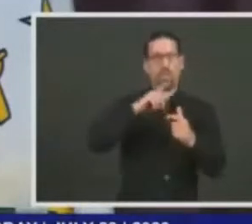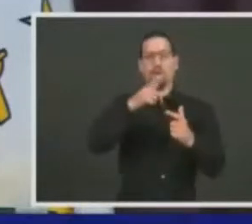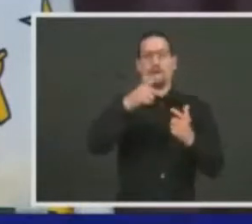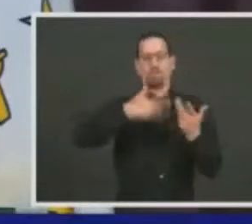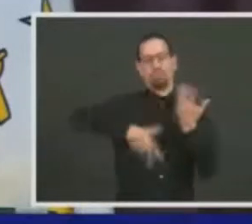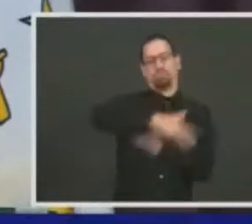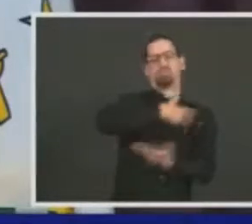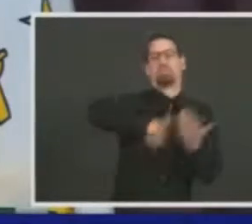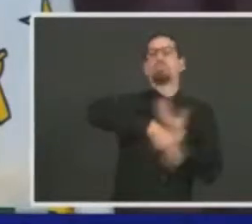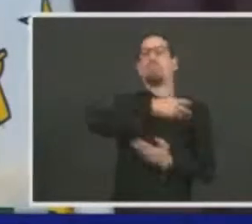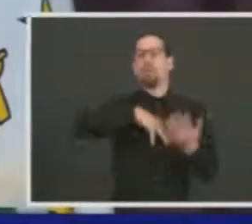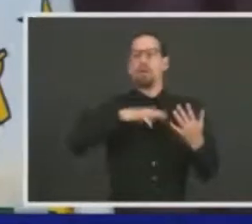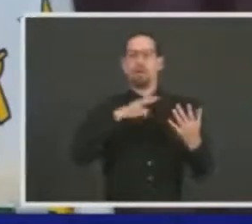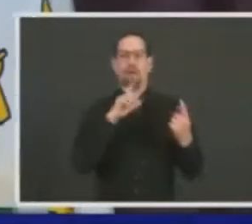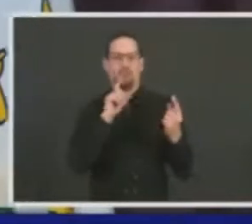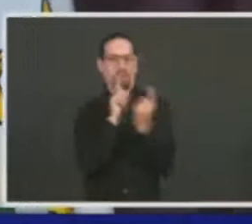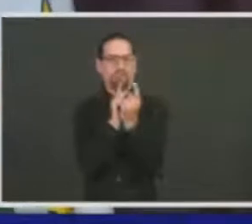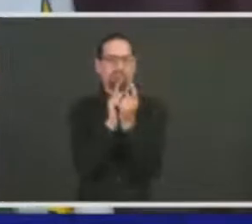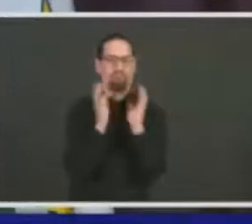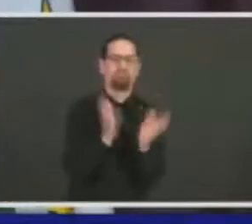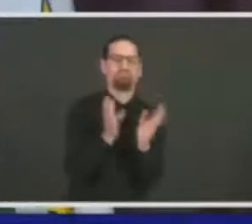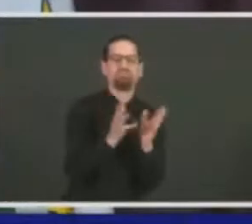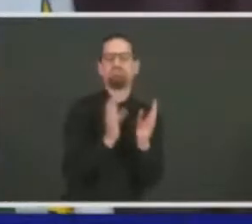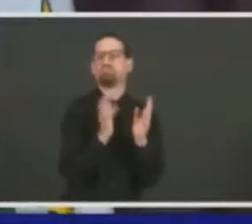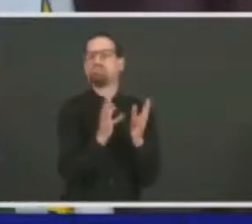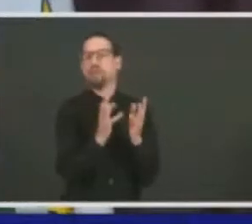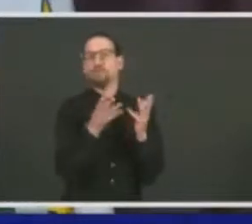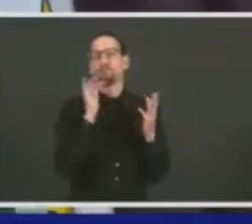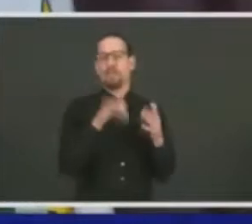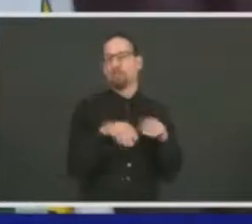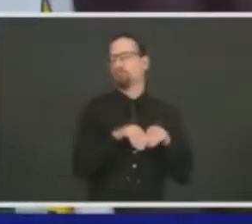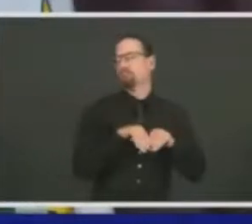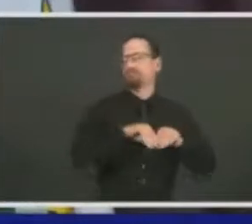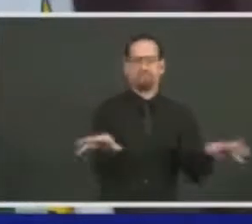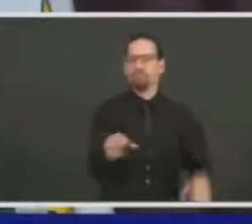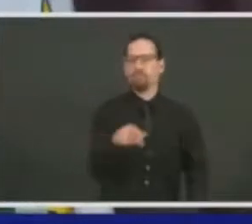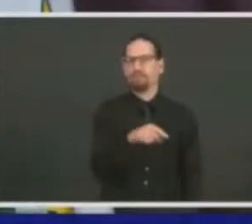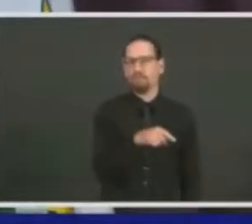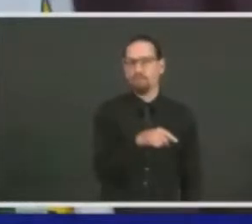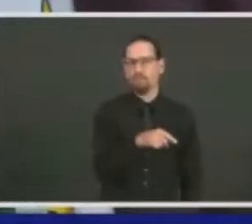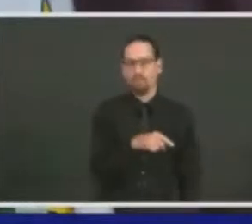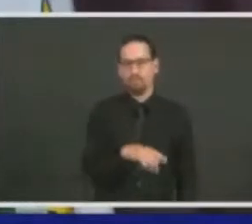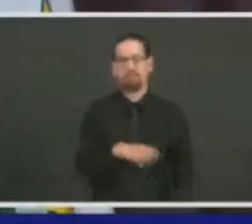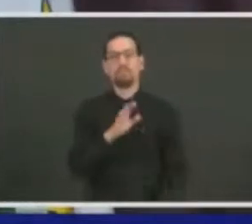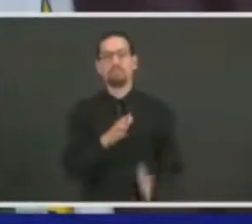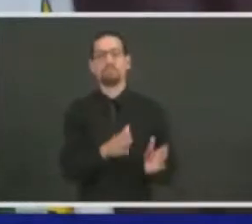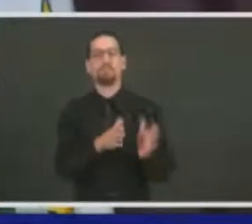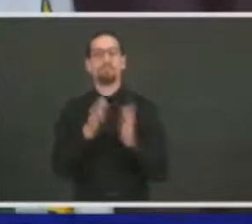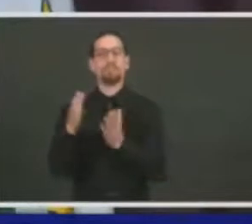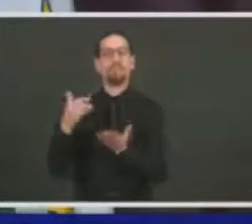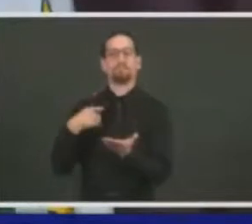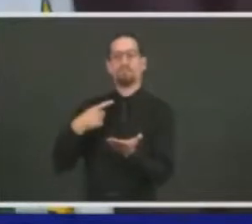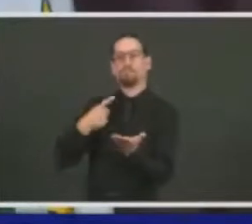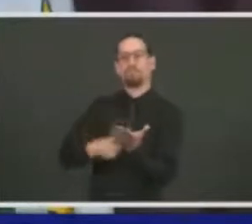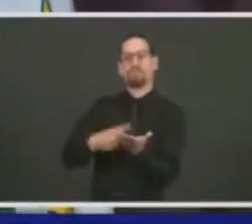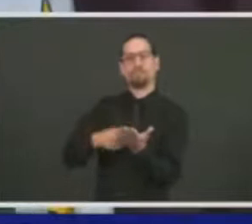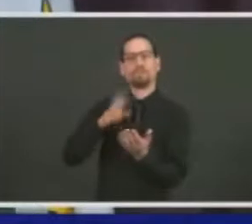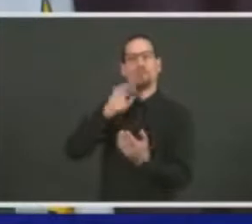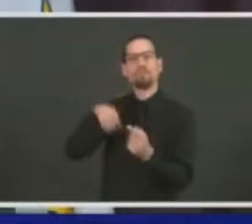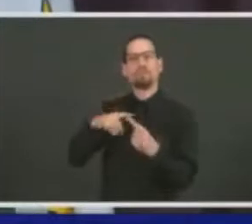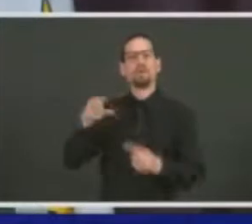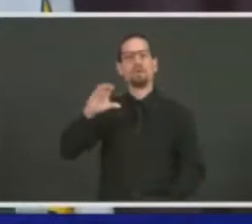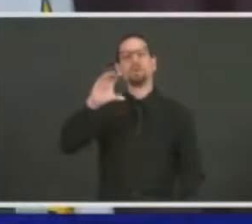in particular at this time of year is weddings, that's what's on people's minds, remains at 50 indoors and 100